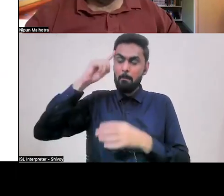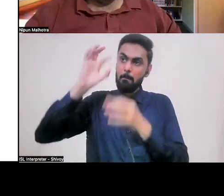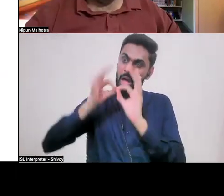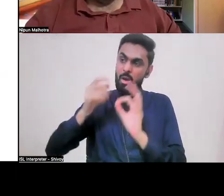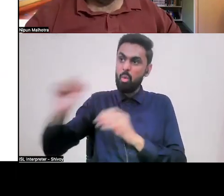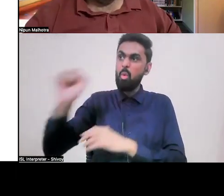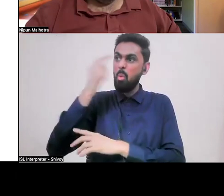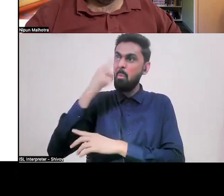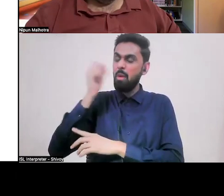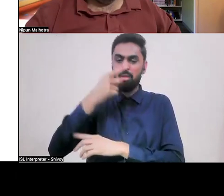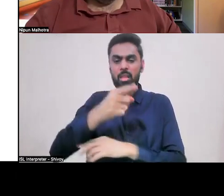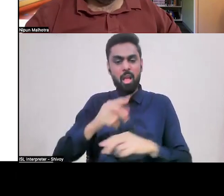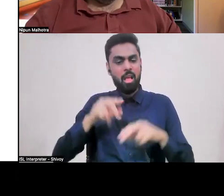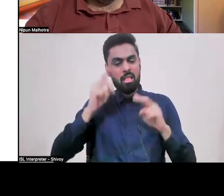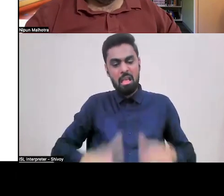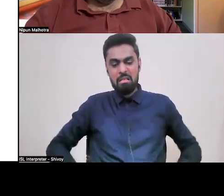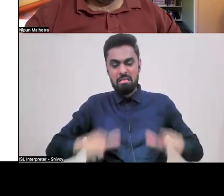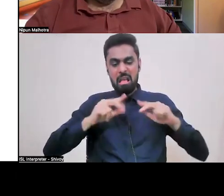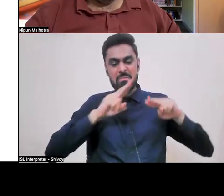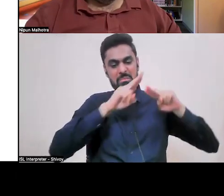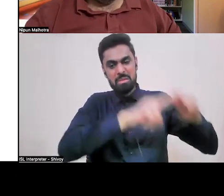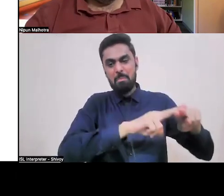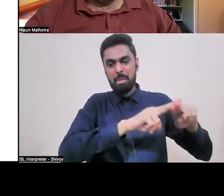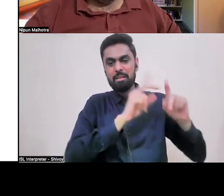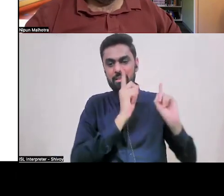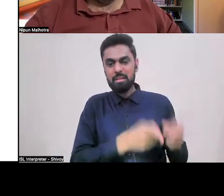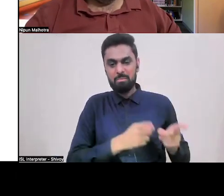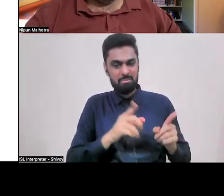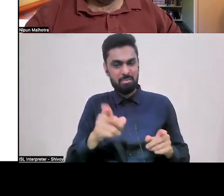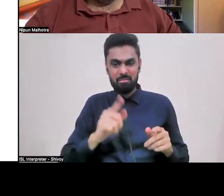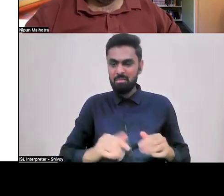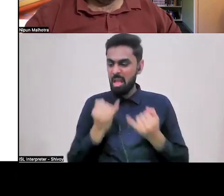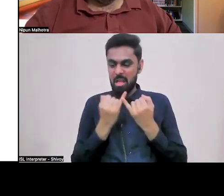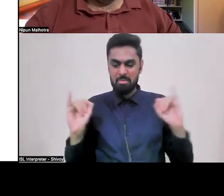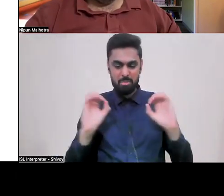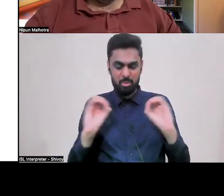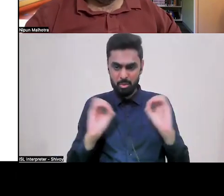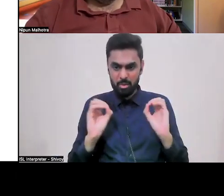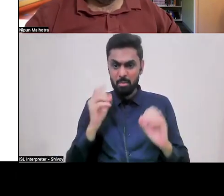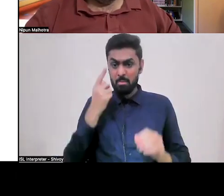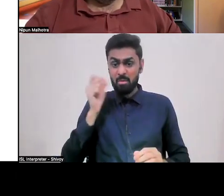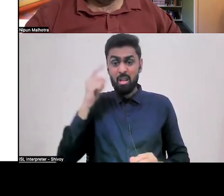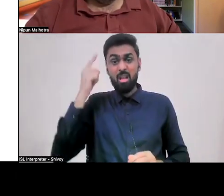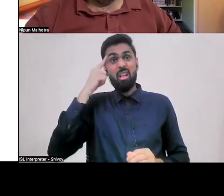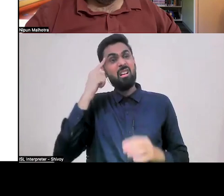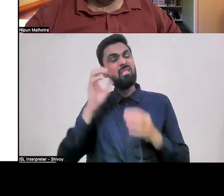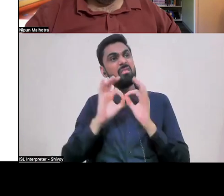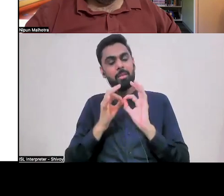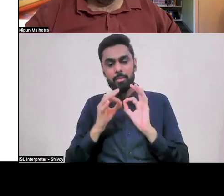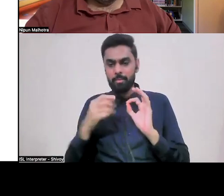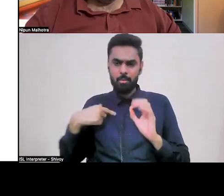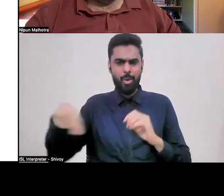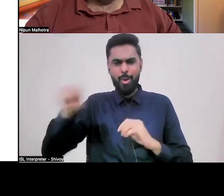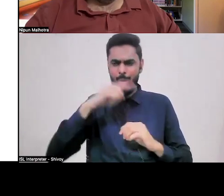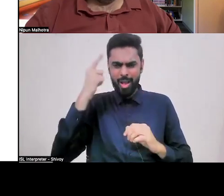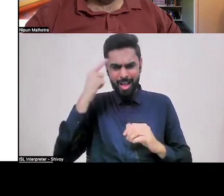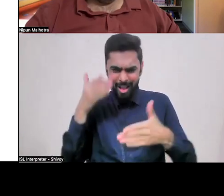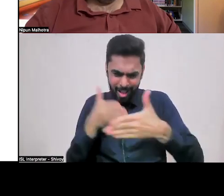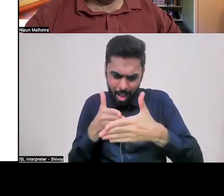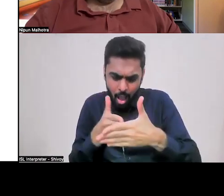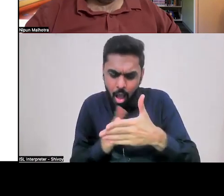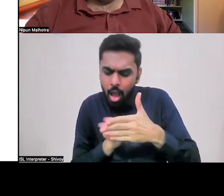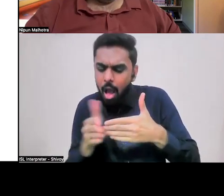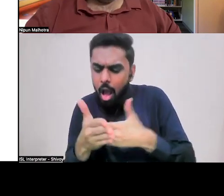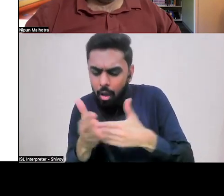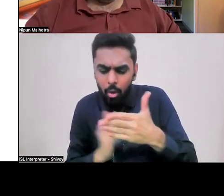be dependent till today. Because, your parents would not have, actually, we are all capable of solutions, only if we have the right